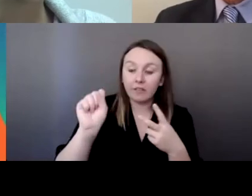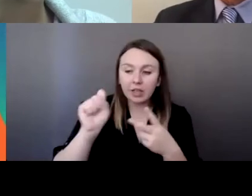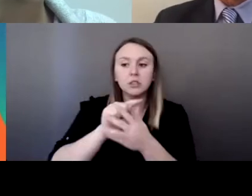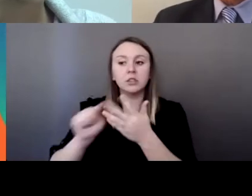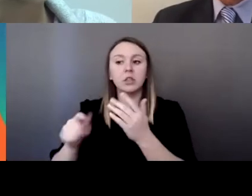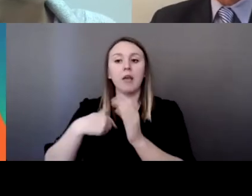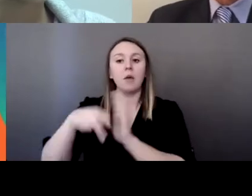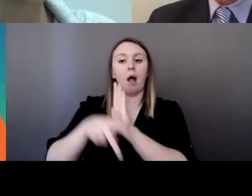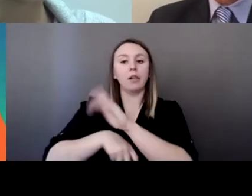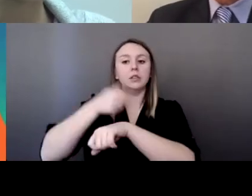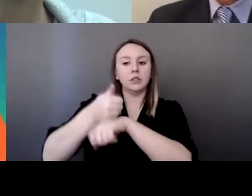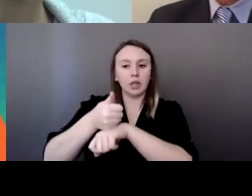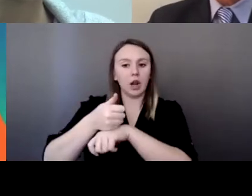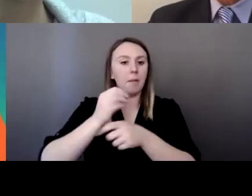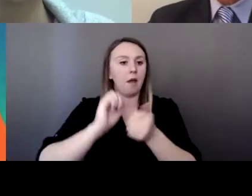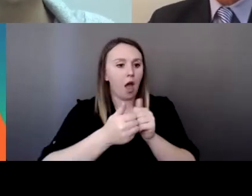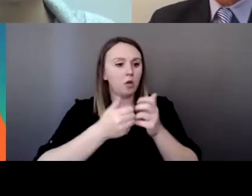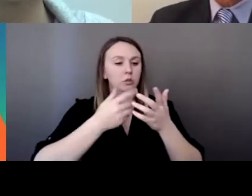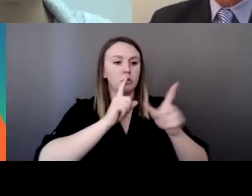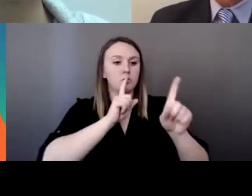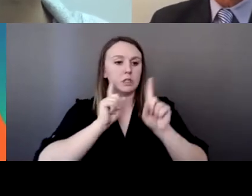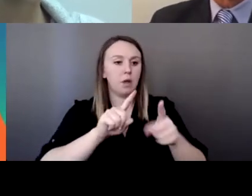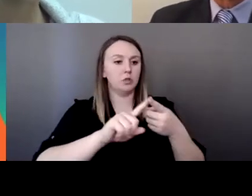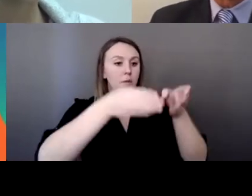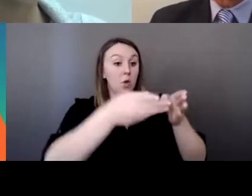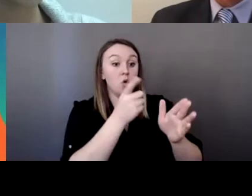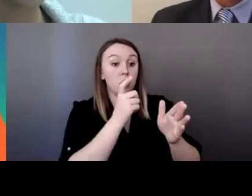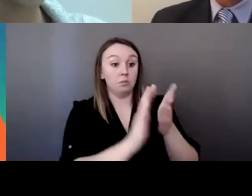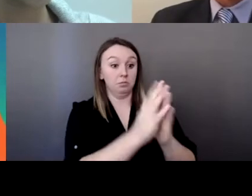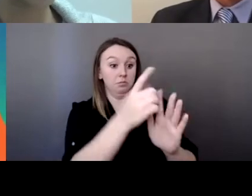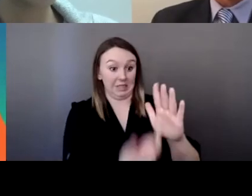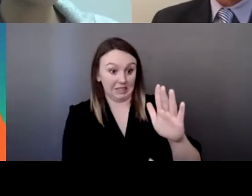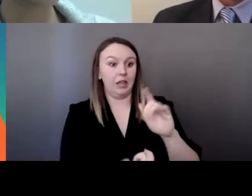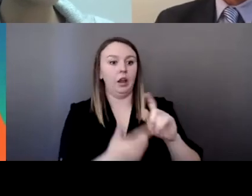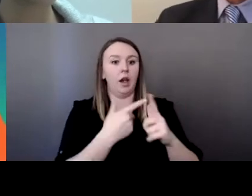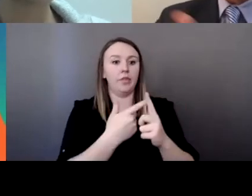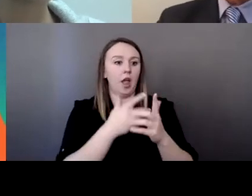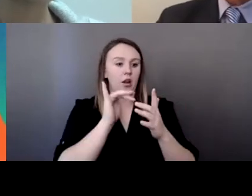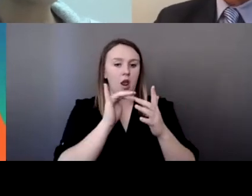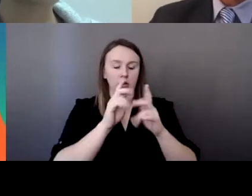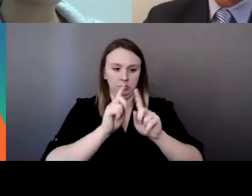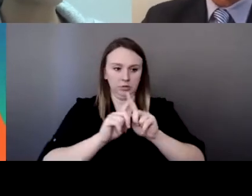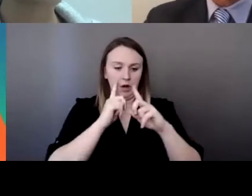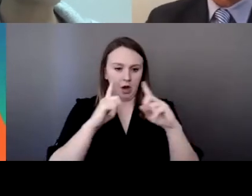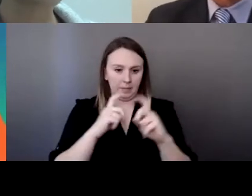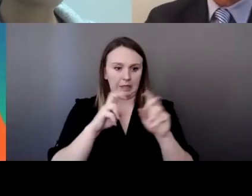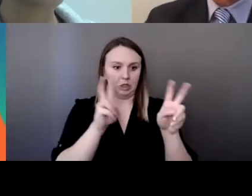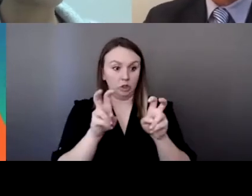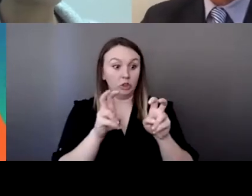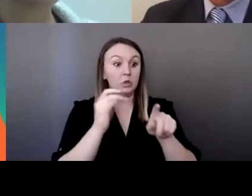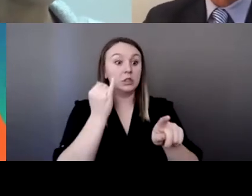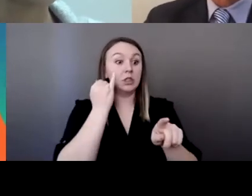that go missing, dealing with the challenging issues that come with moving outside